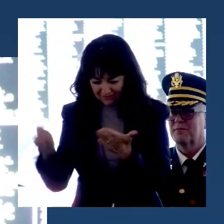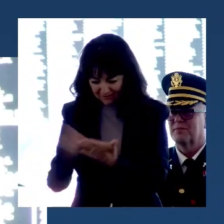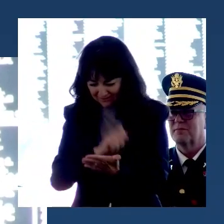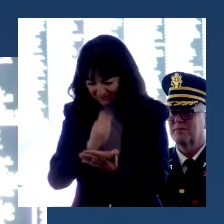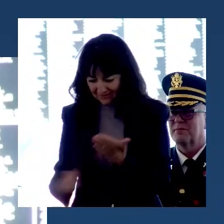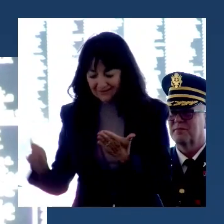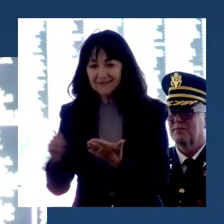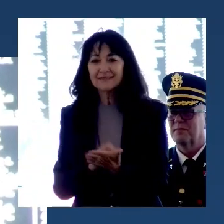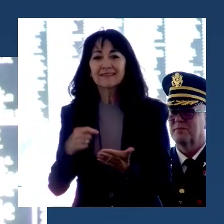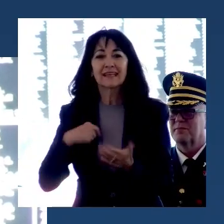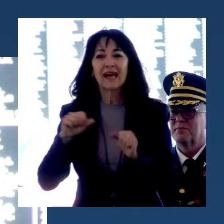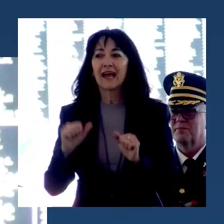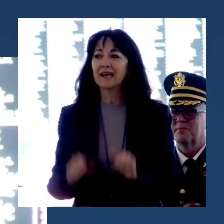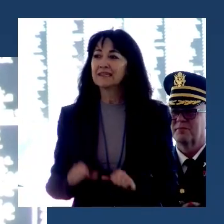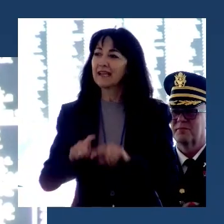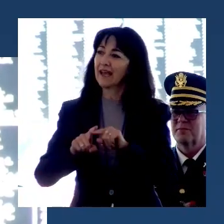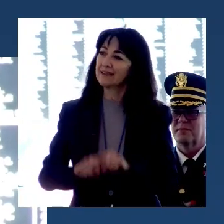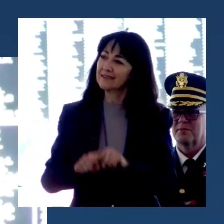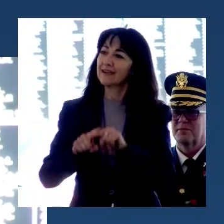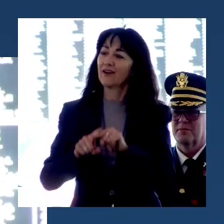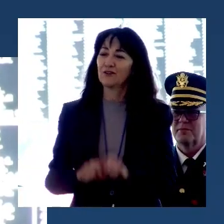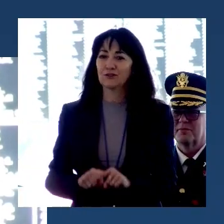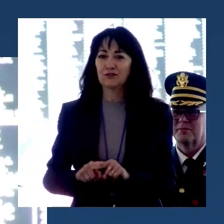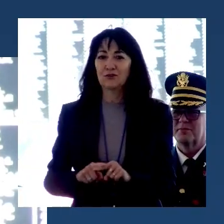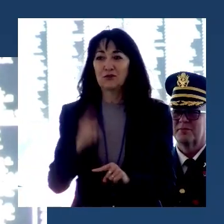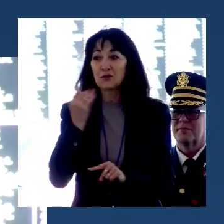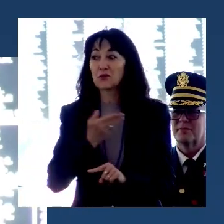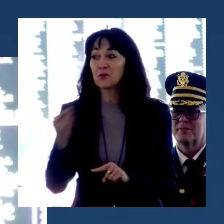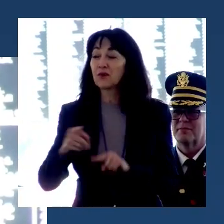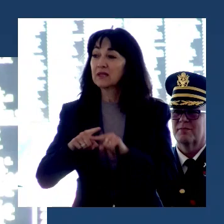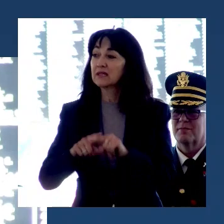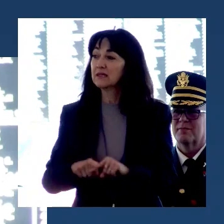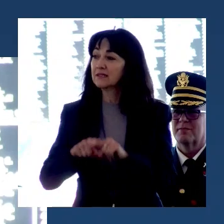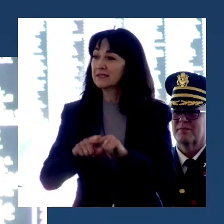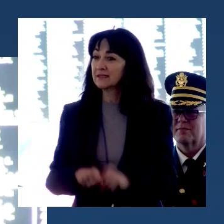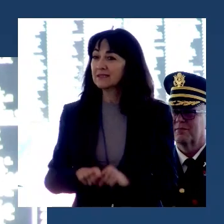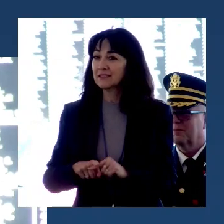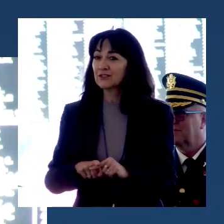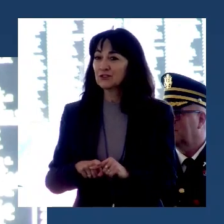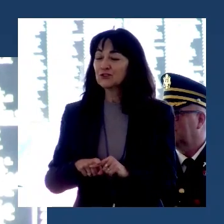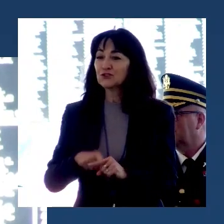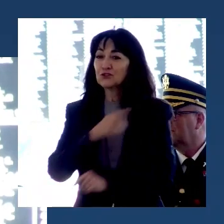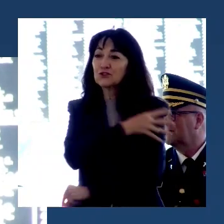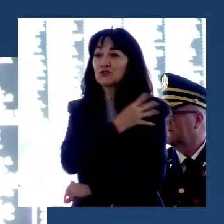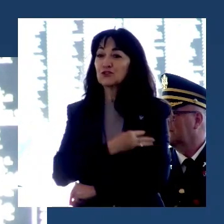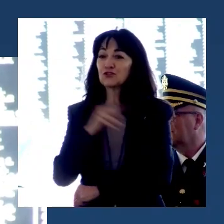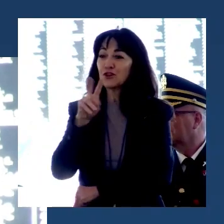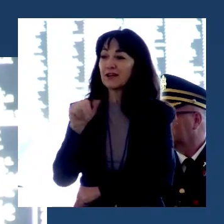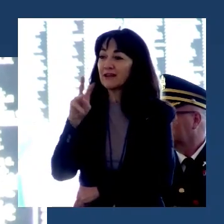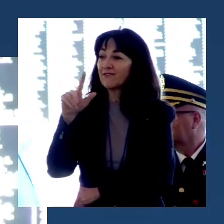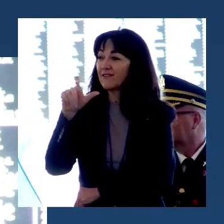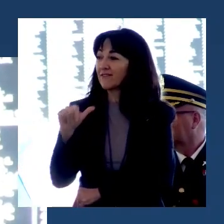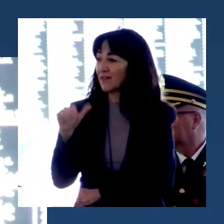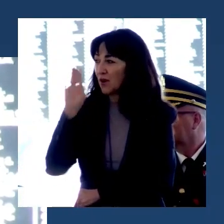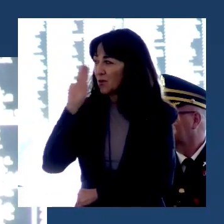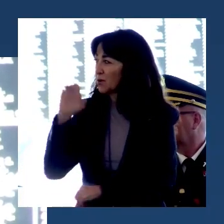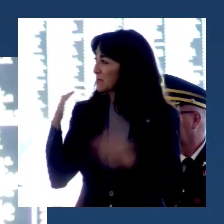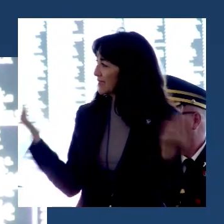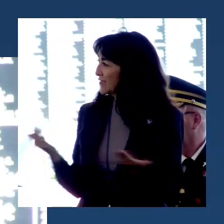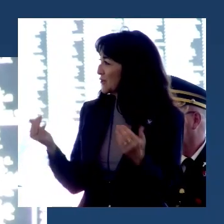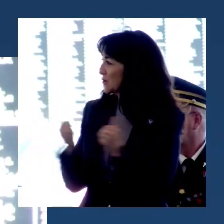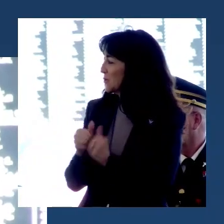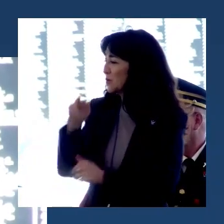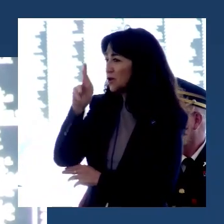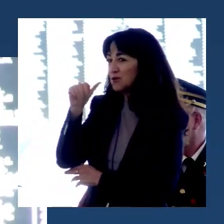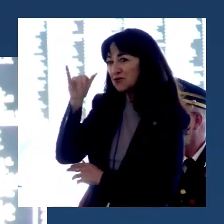everything. One thing you count on is that General Vavil is going to be here with Ray Fermani,